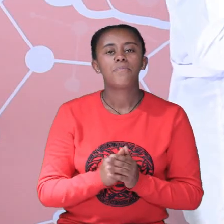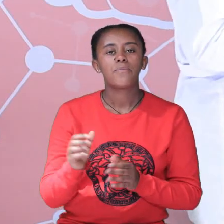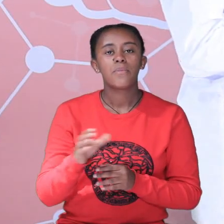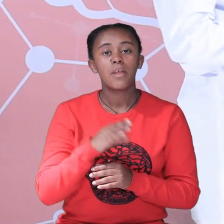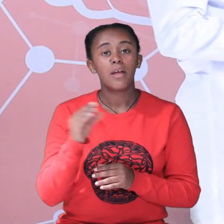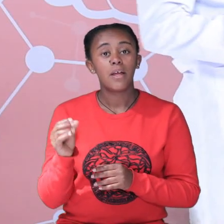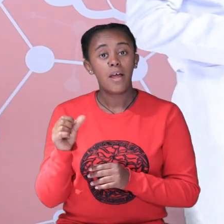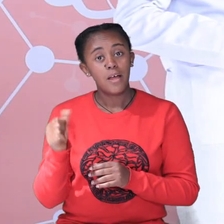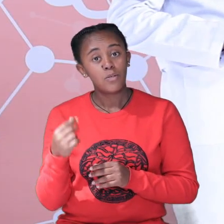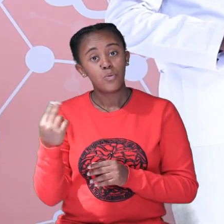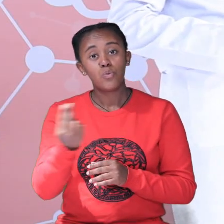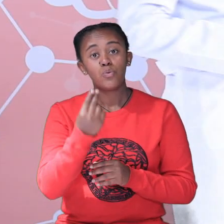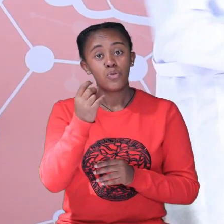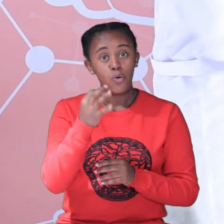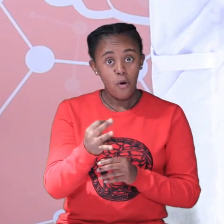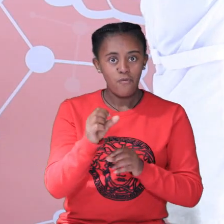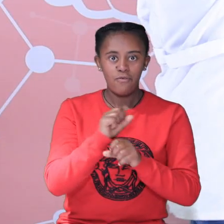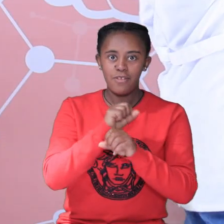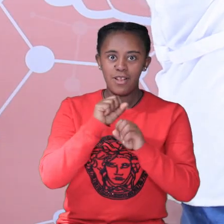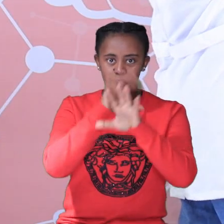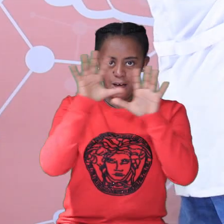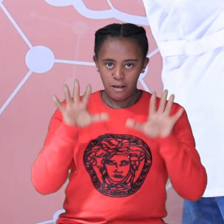And the other use of light,